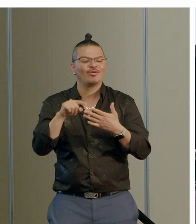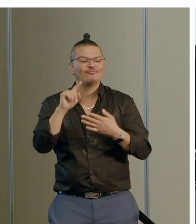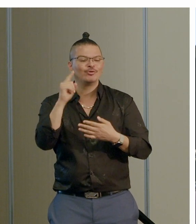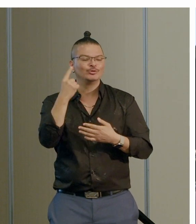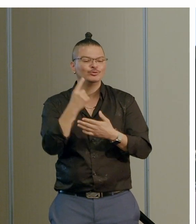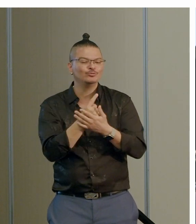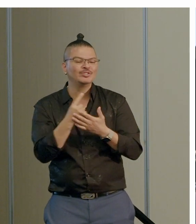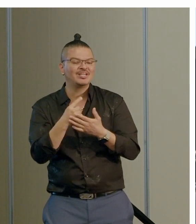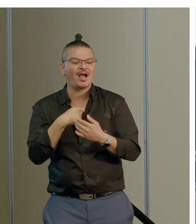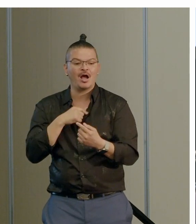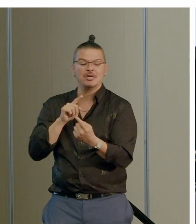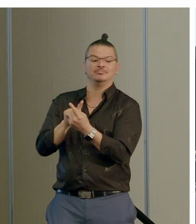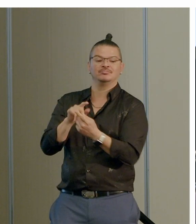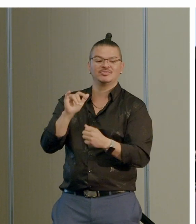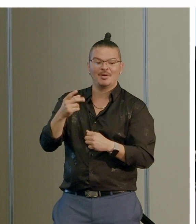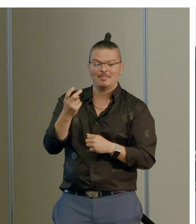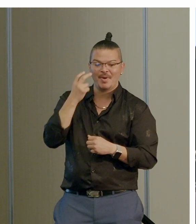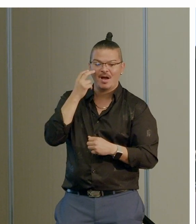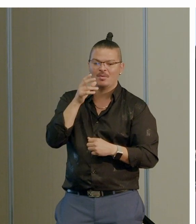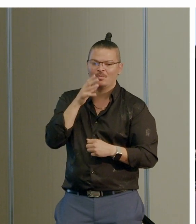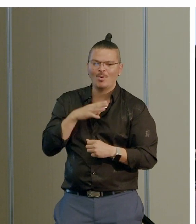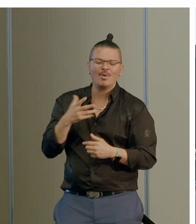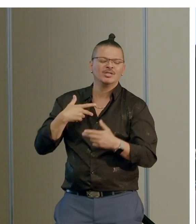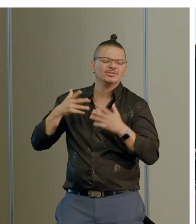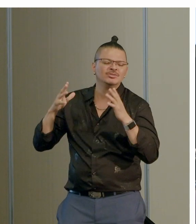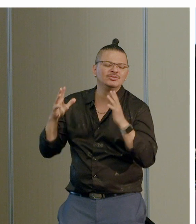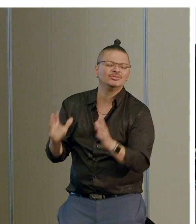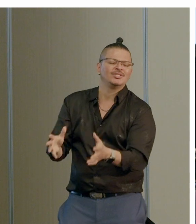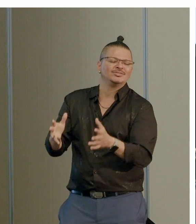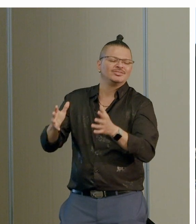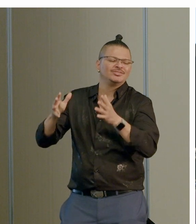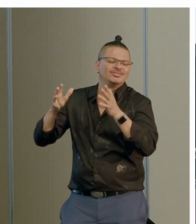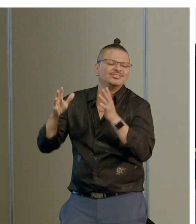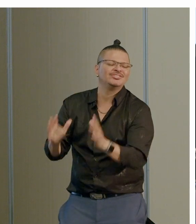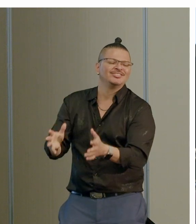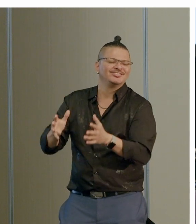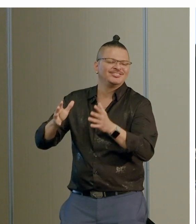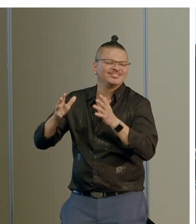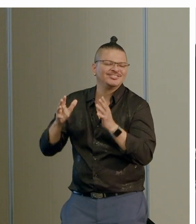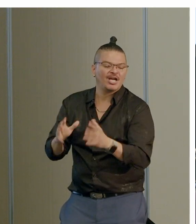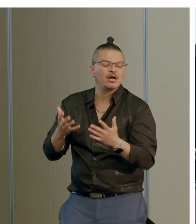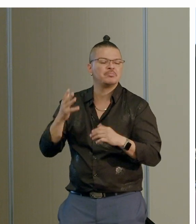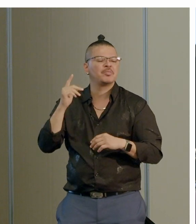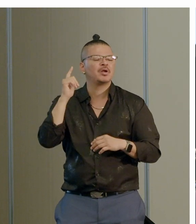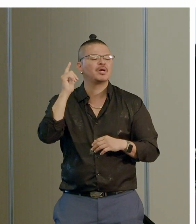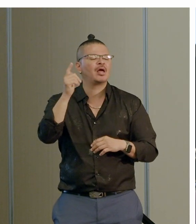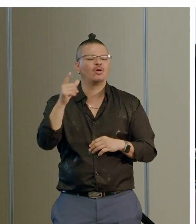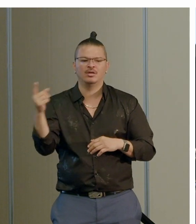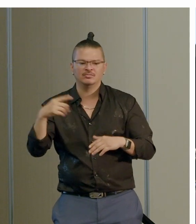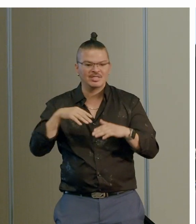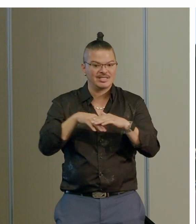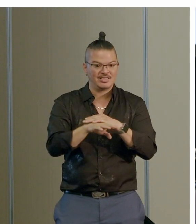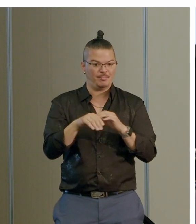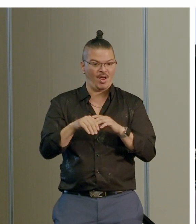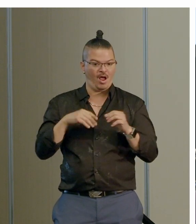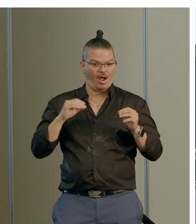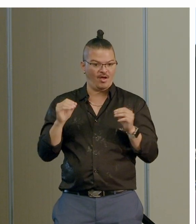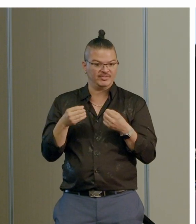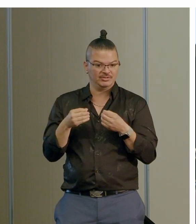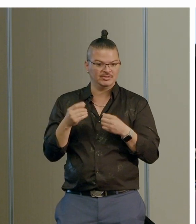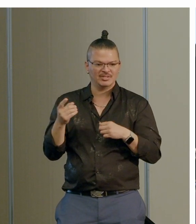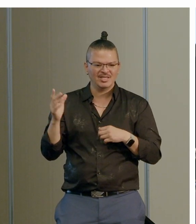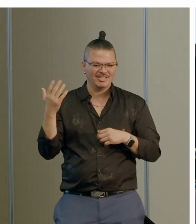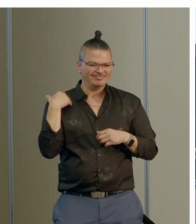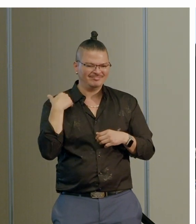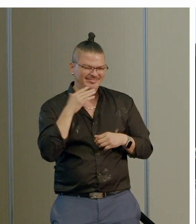We had a great conversation, and she came into where I was working a little bit later and said, Mary, my computer was upgraded, and